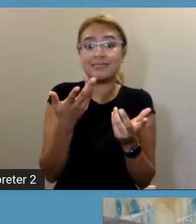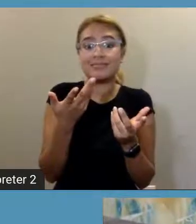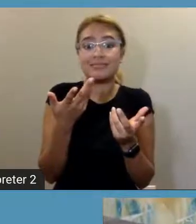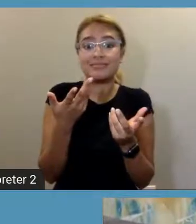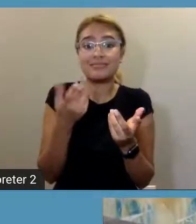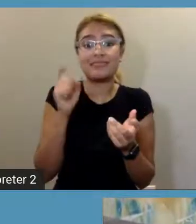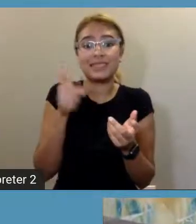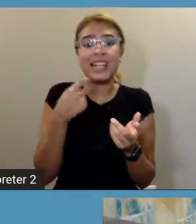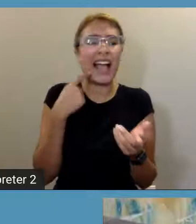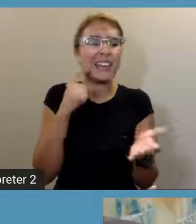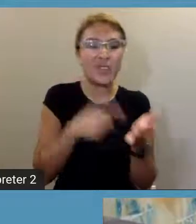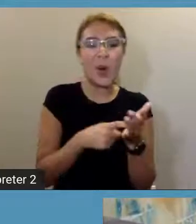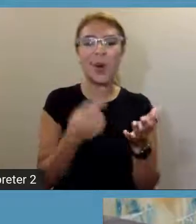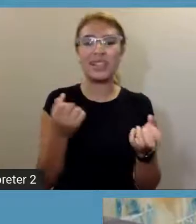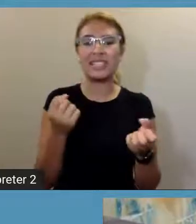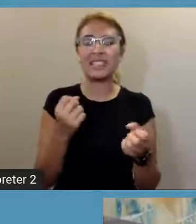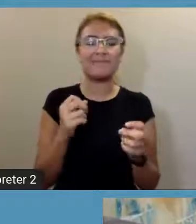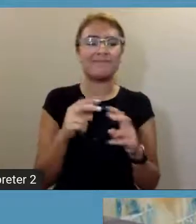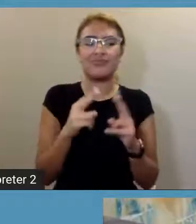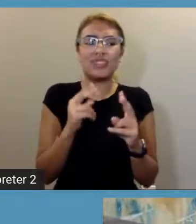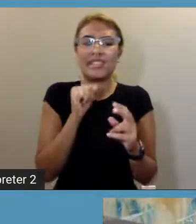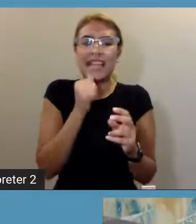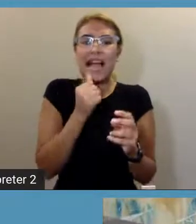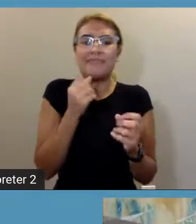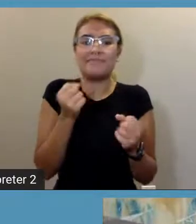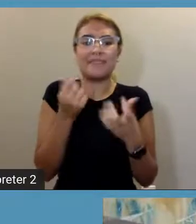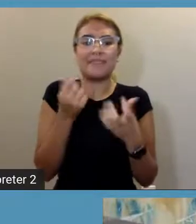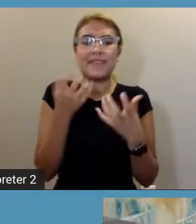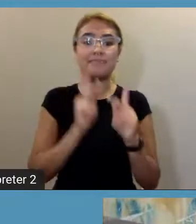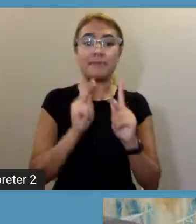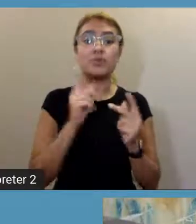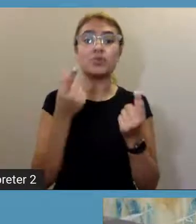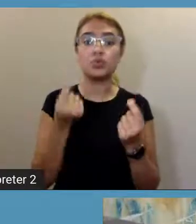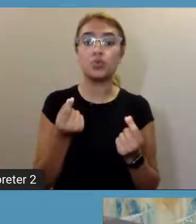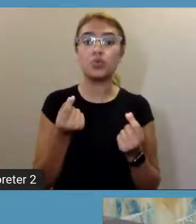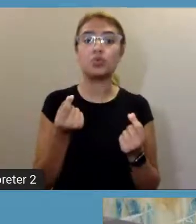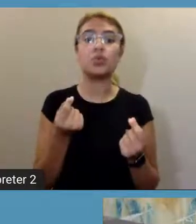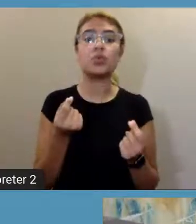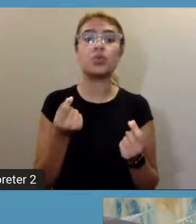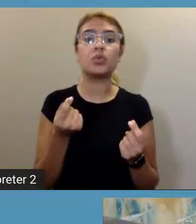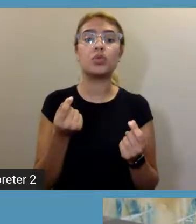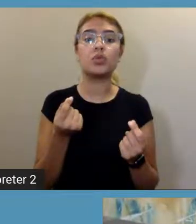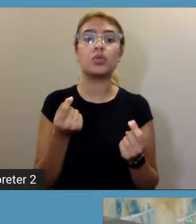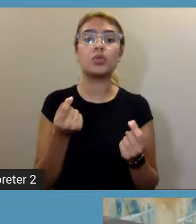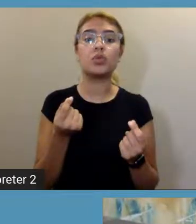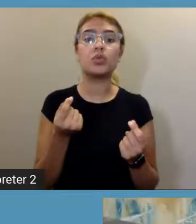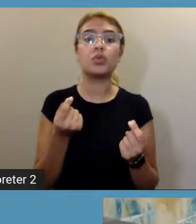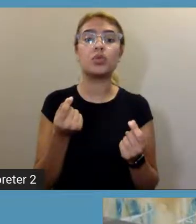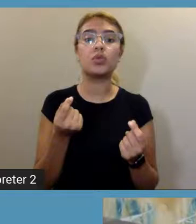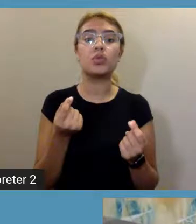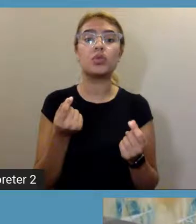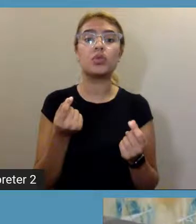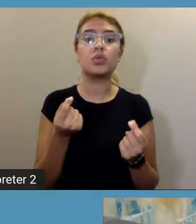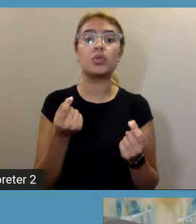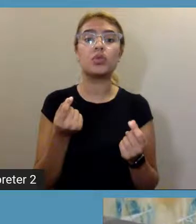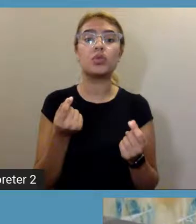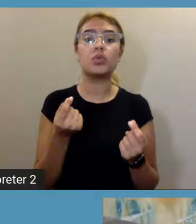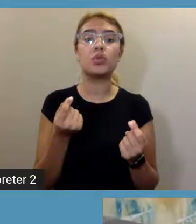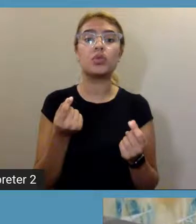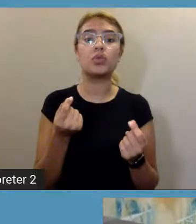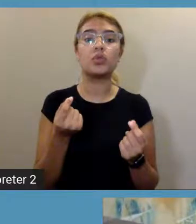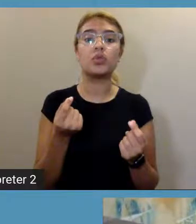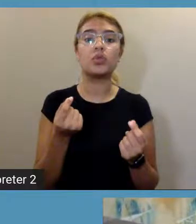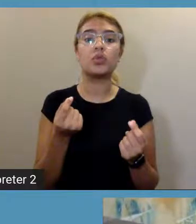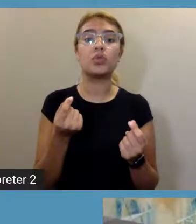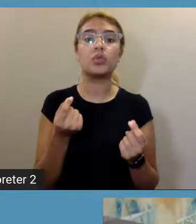I noticed that it's very poorly done. It's don't just exploit tags, exploit Zoom, exploit Instagram. One